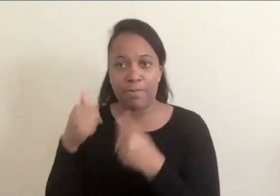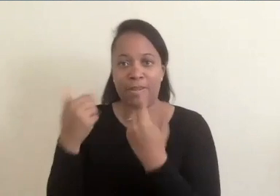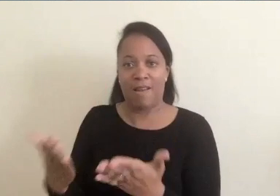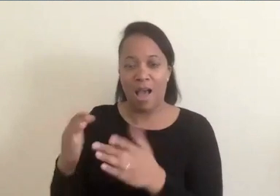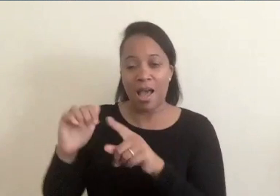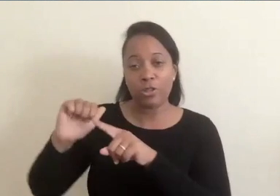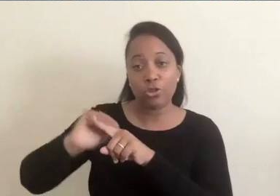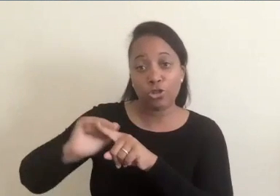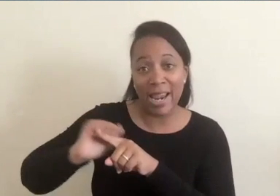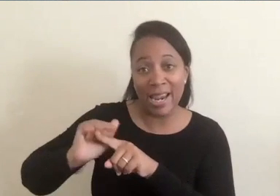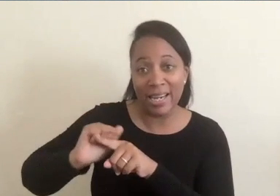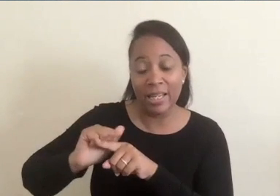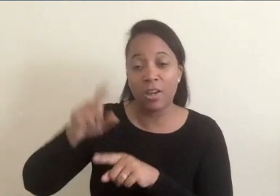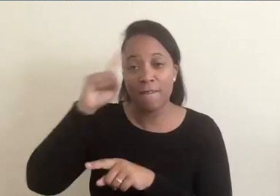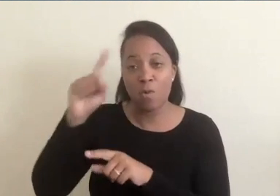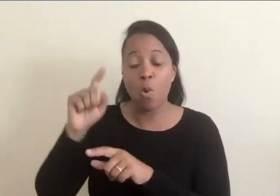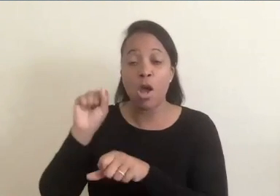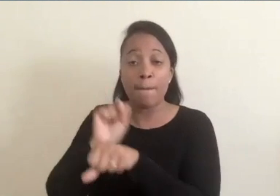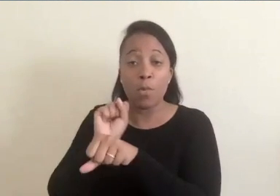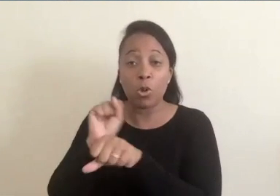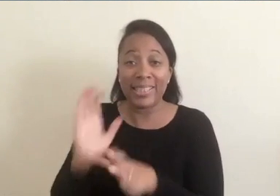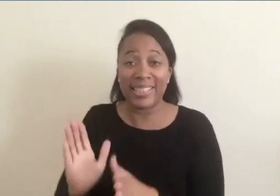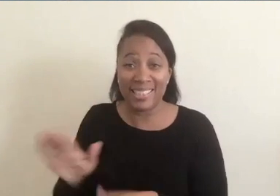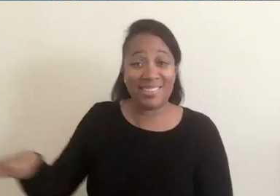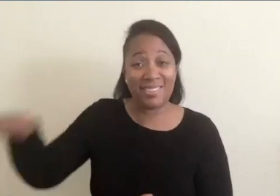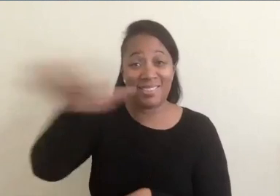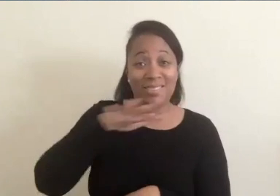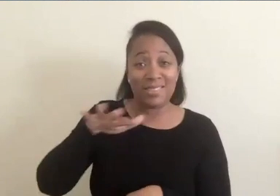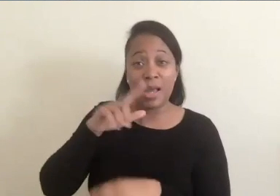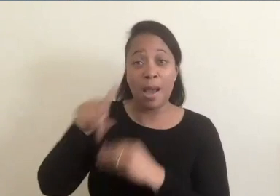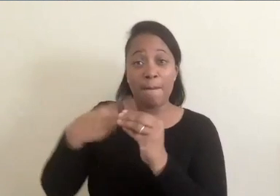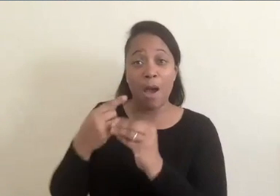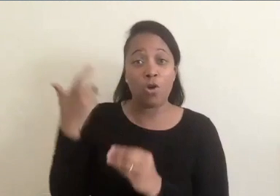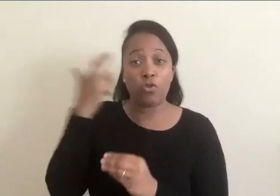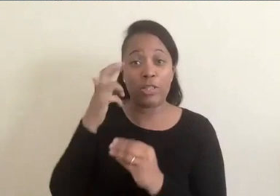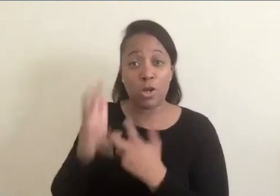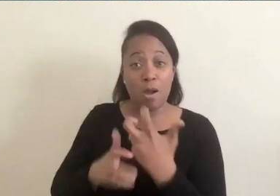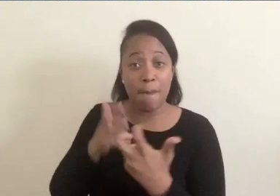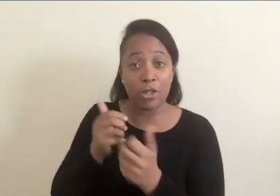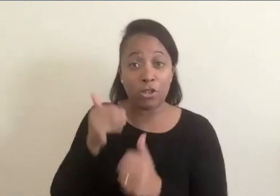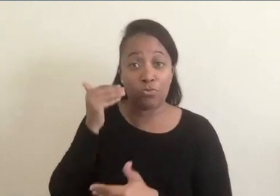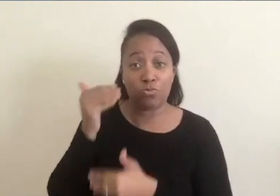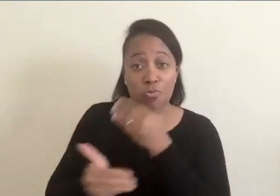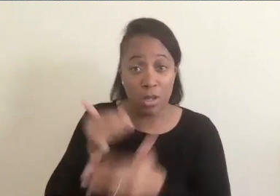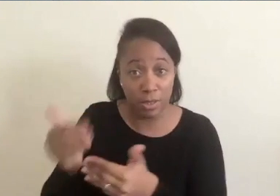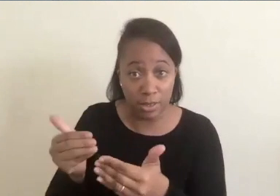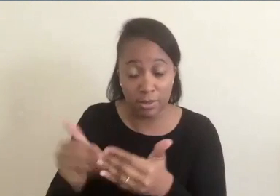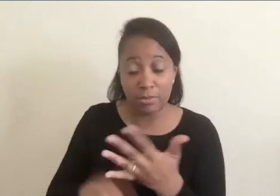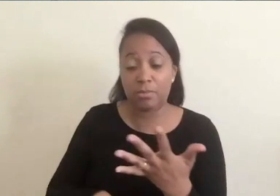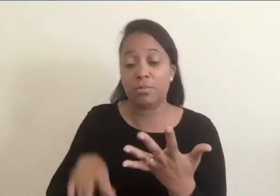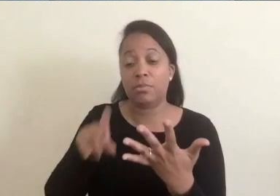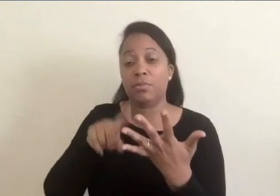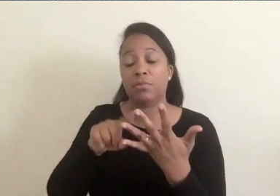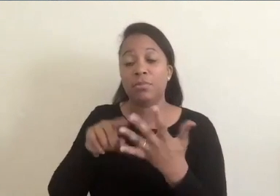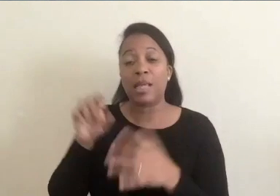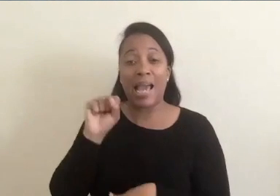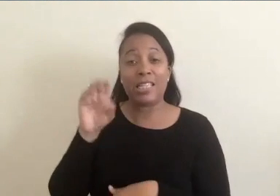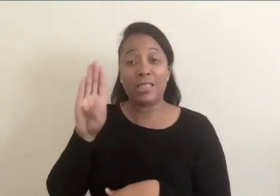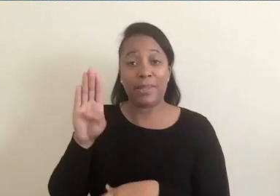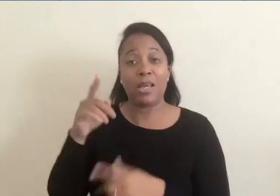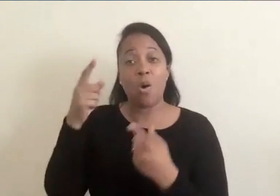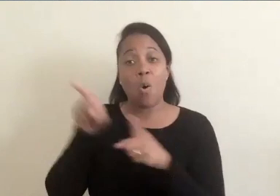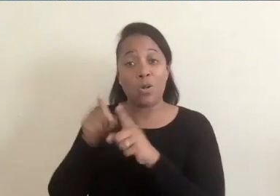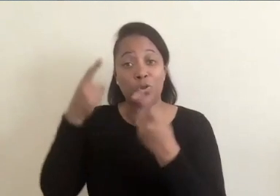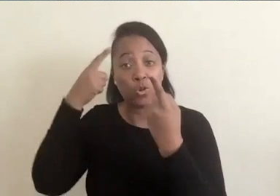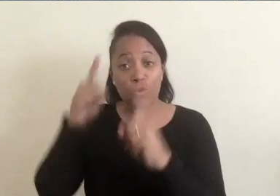include instruction on the reasonable accommodation process. The employer agreed to send